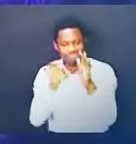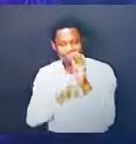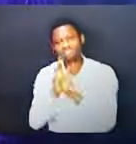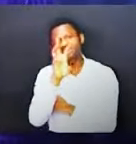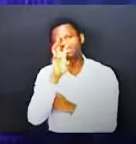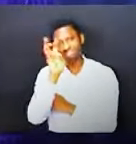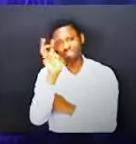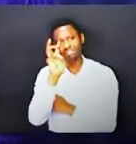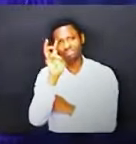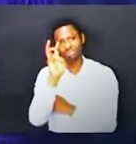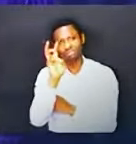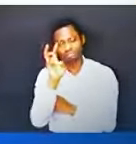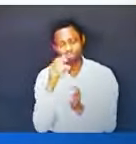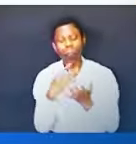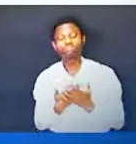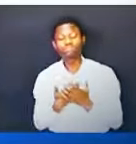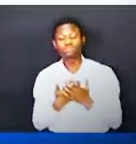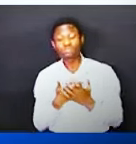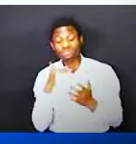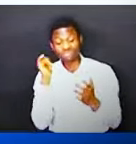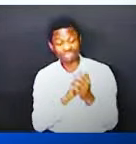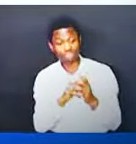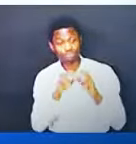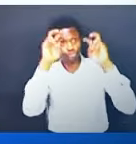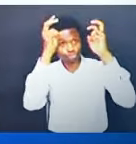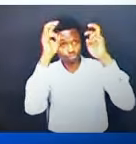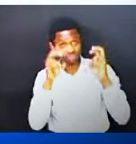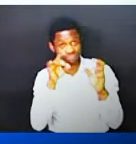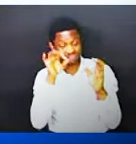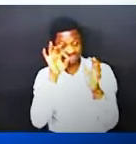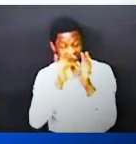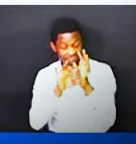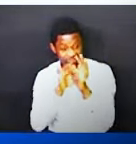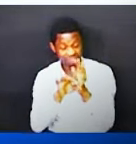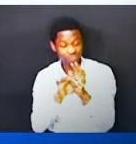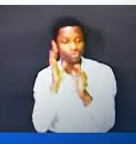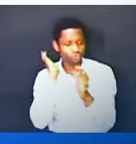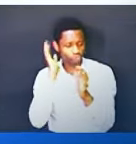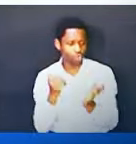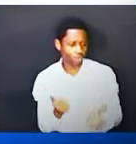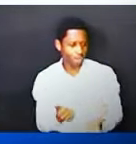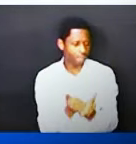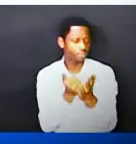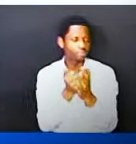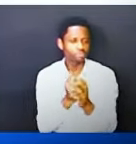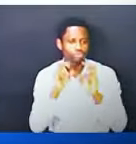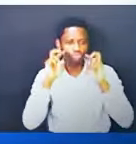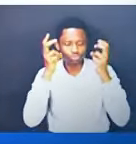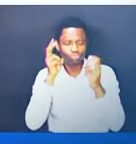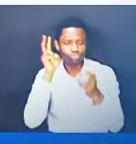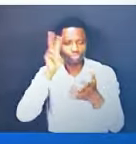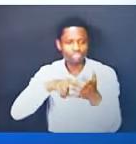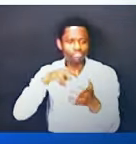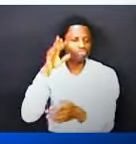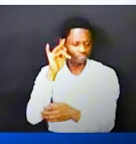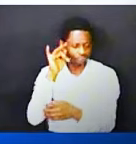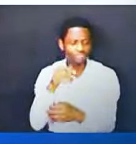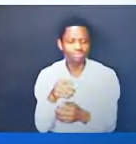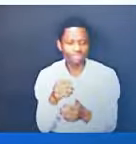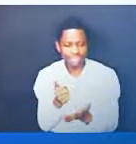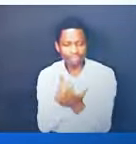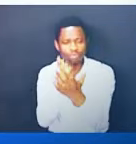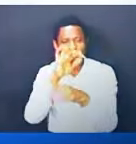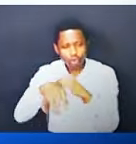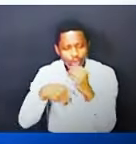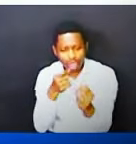This one is supposed to aid the theme 2025 for us to have a better understanding, better grasp, and